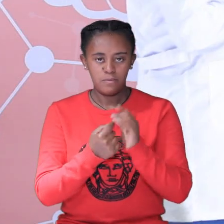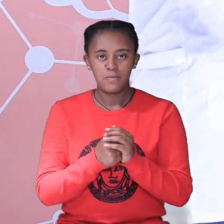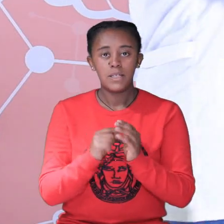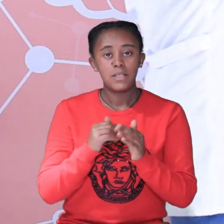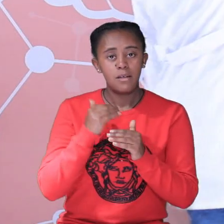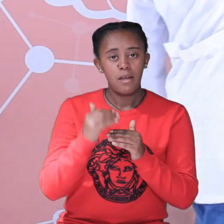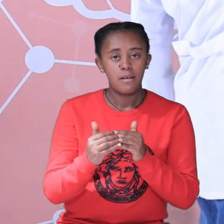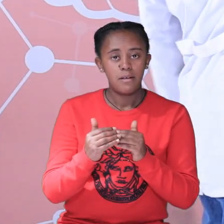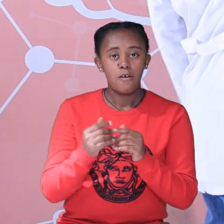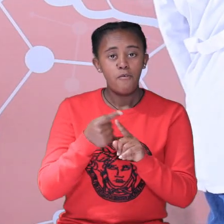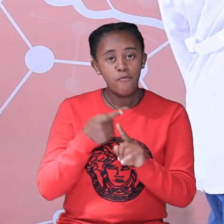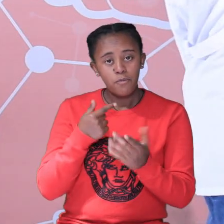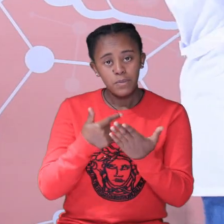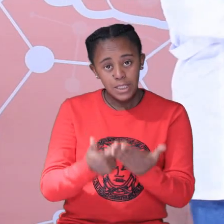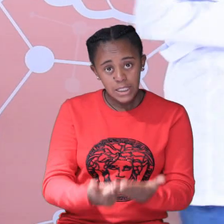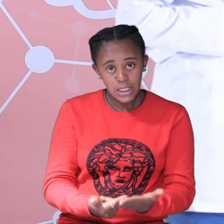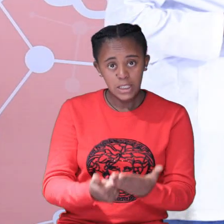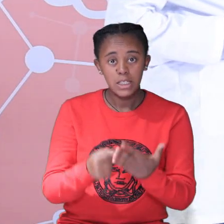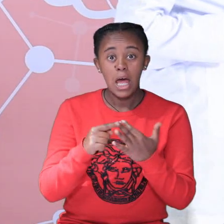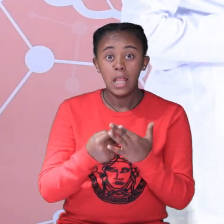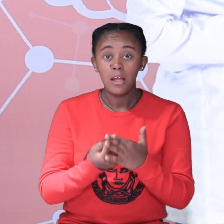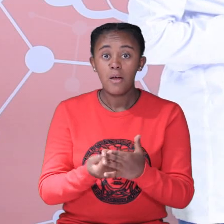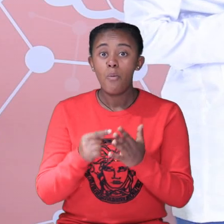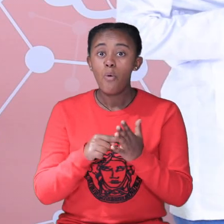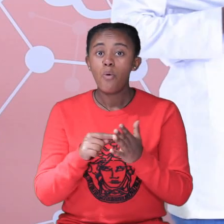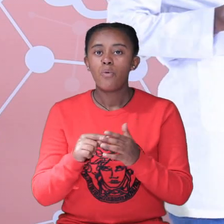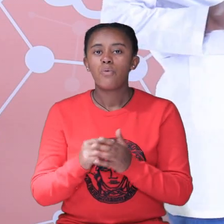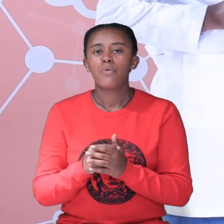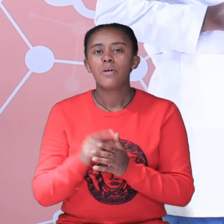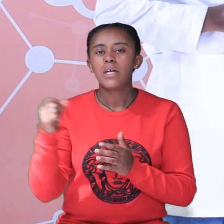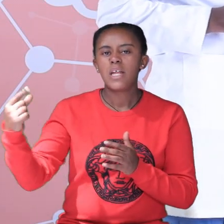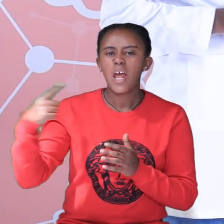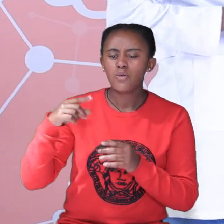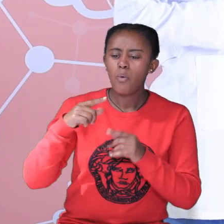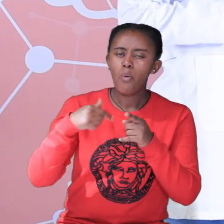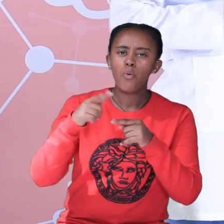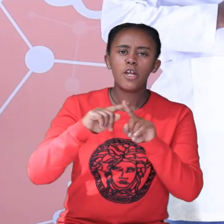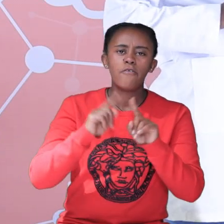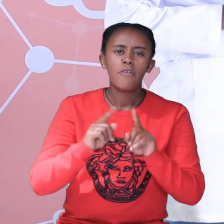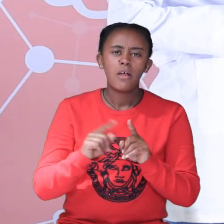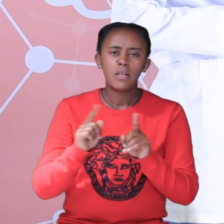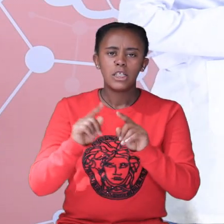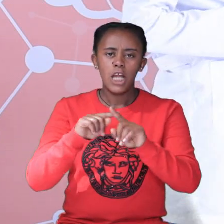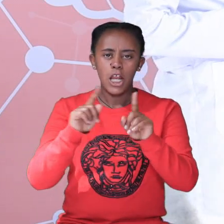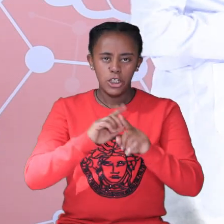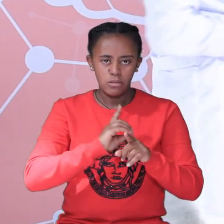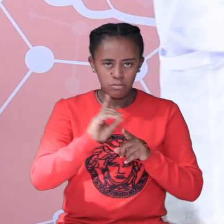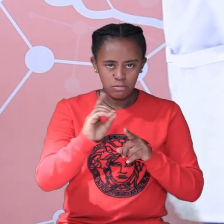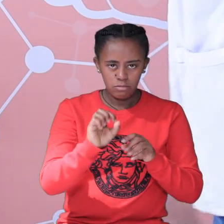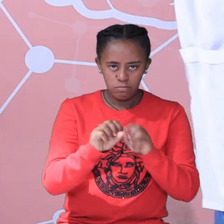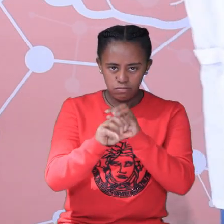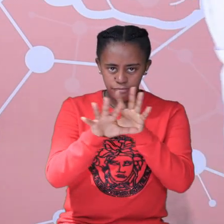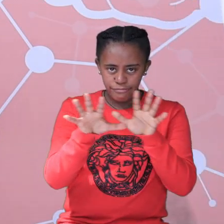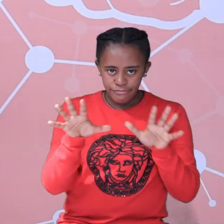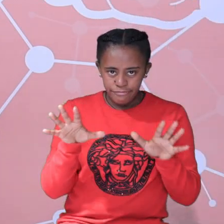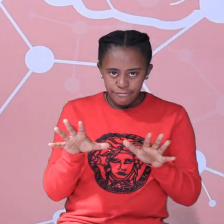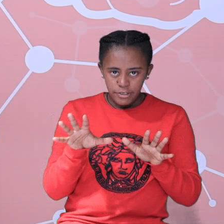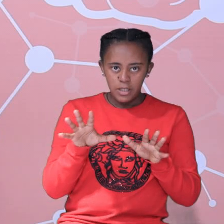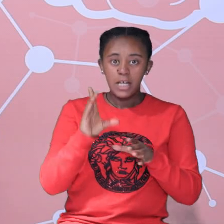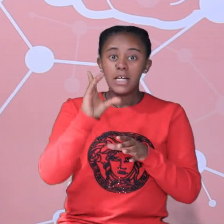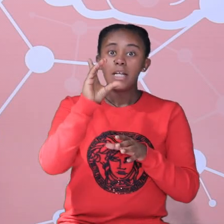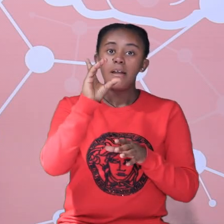Then from this starting point, the rays goes different directions or various directions. It is called